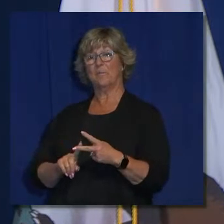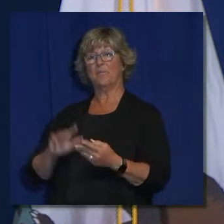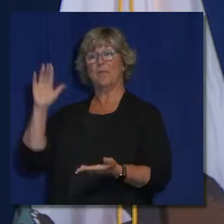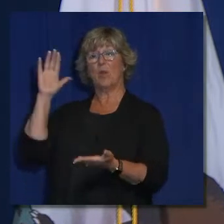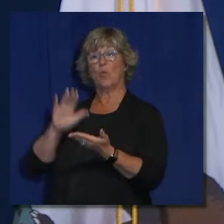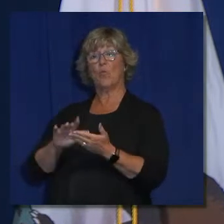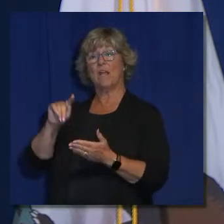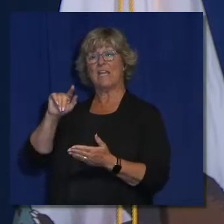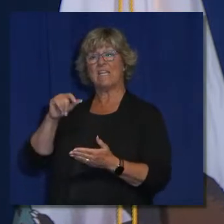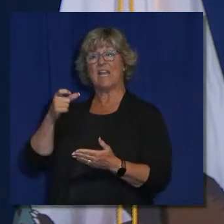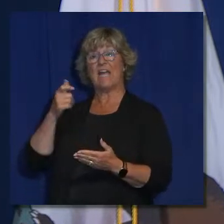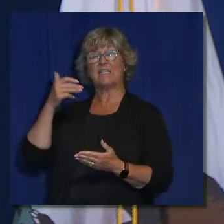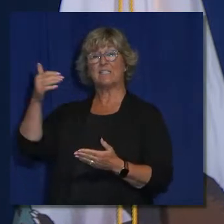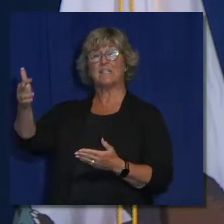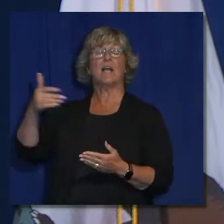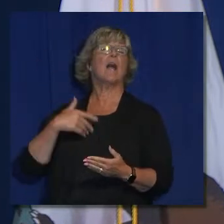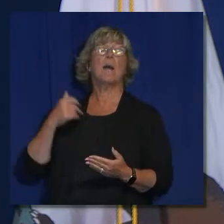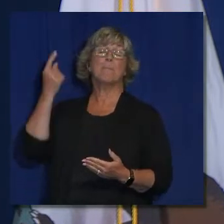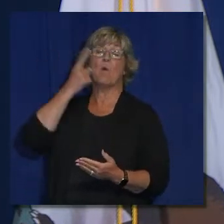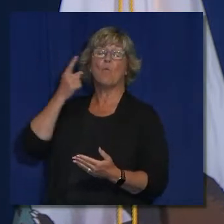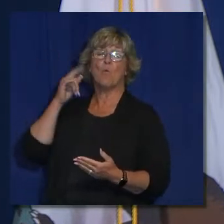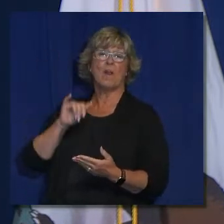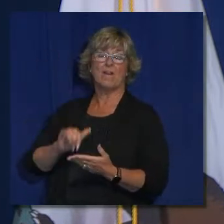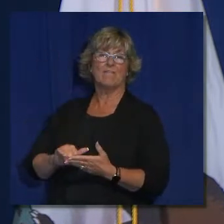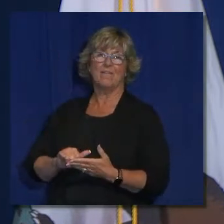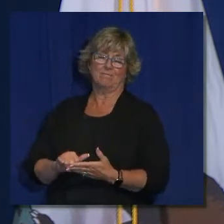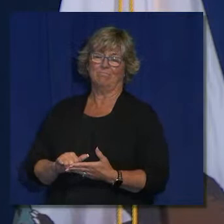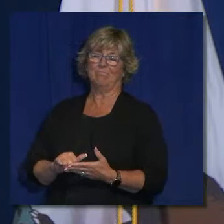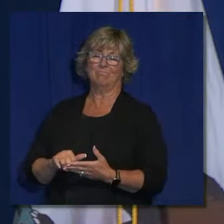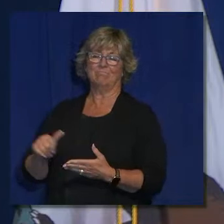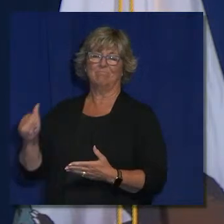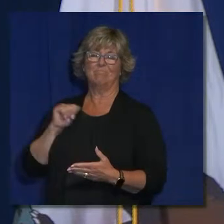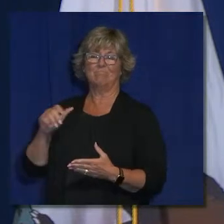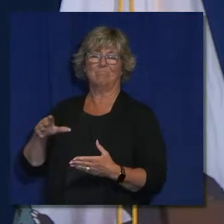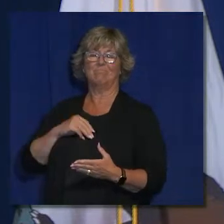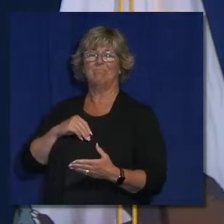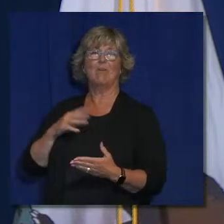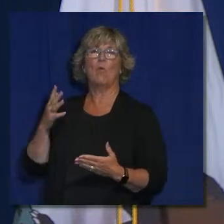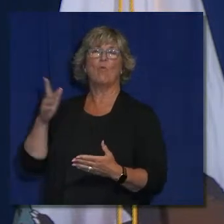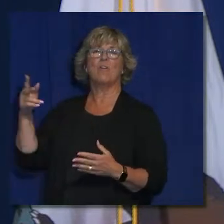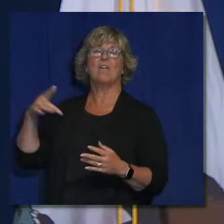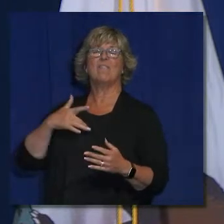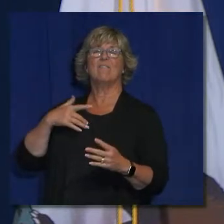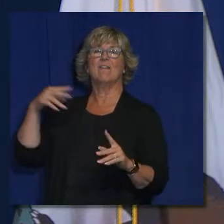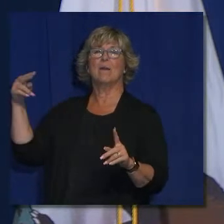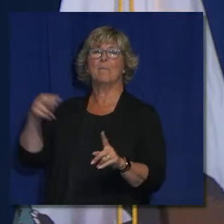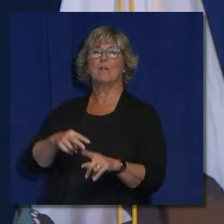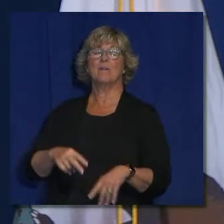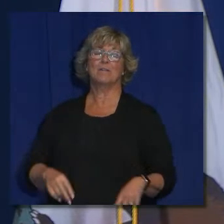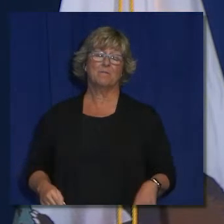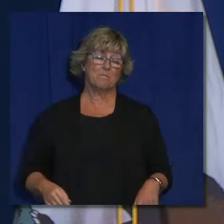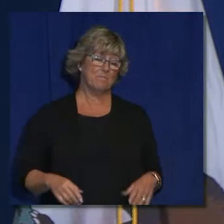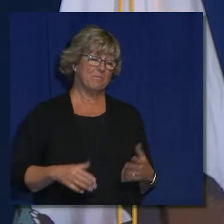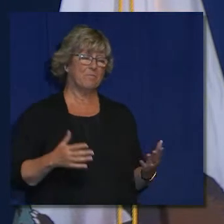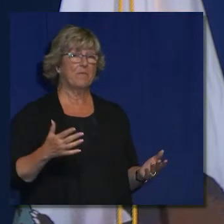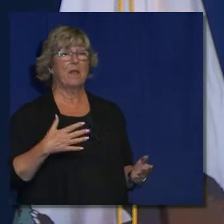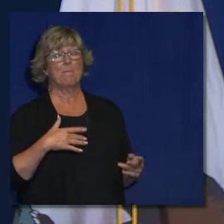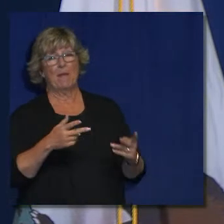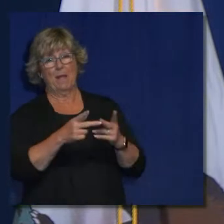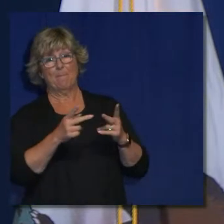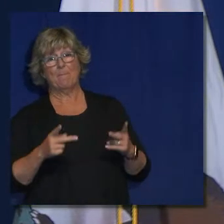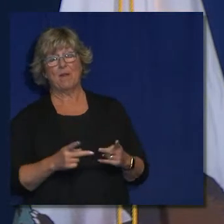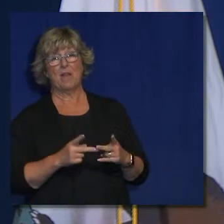reducing taxes over time, and I'm wondering if that's a non-starter for you and where you stand on that. Again, I think my position